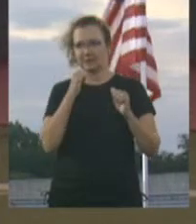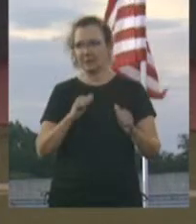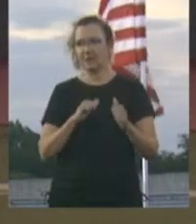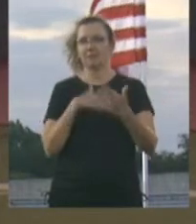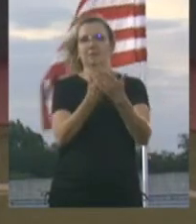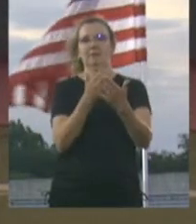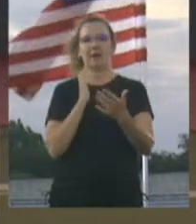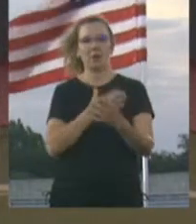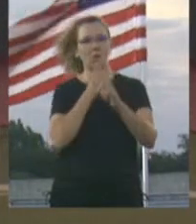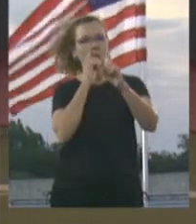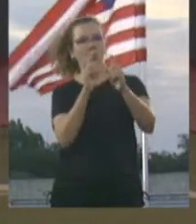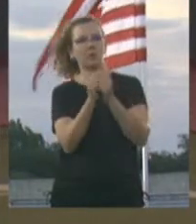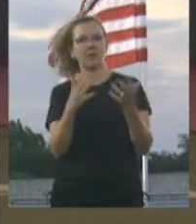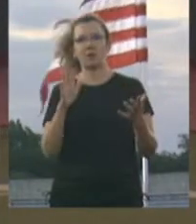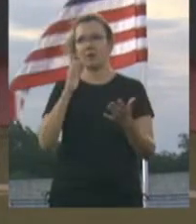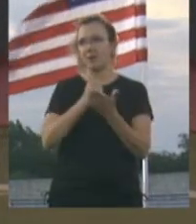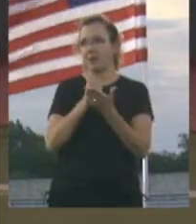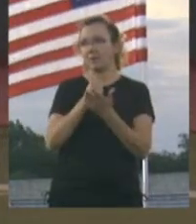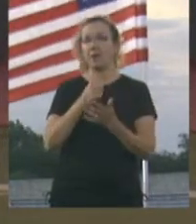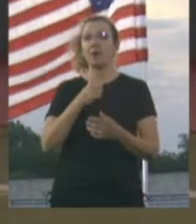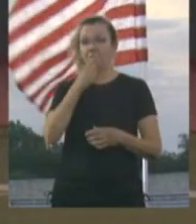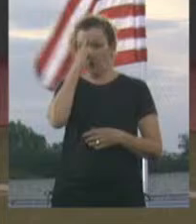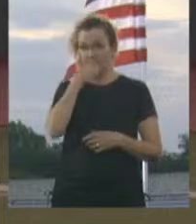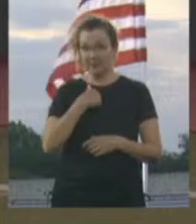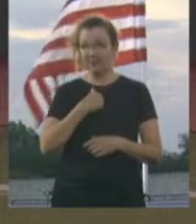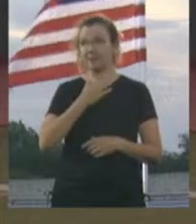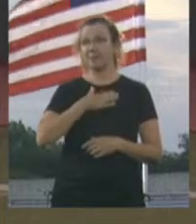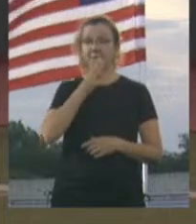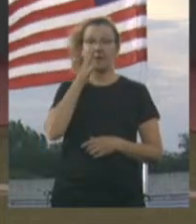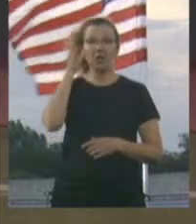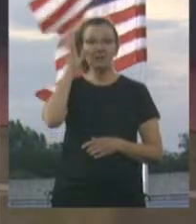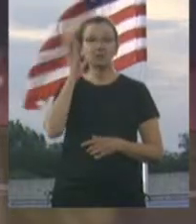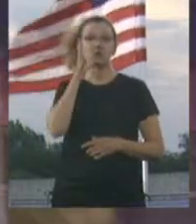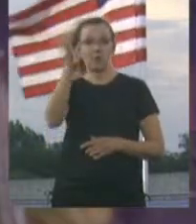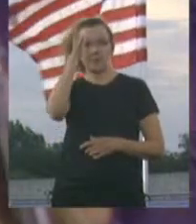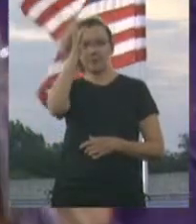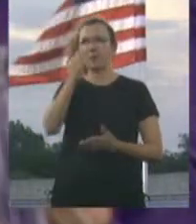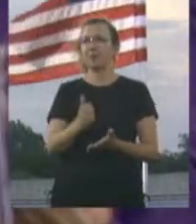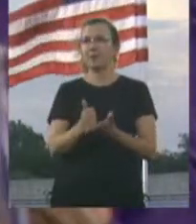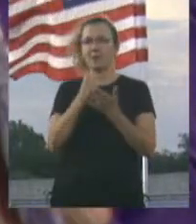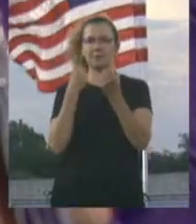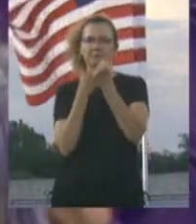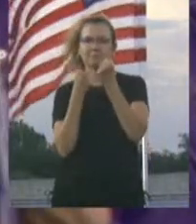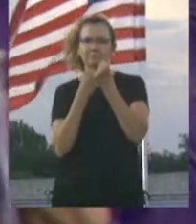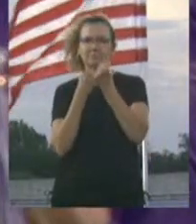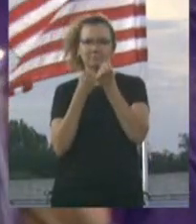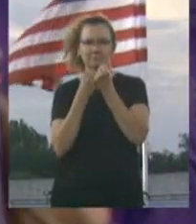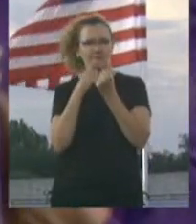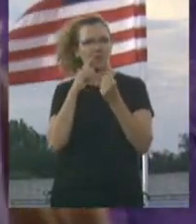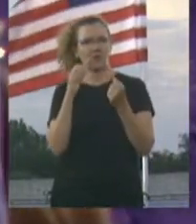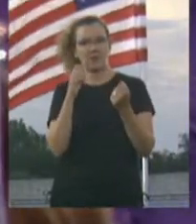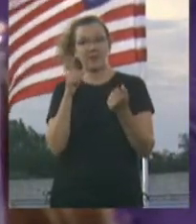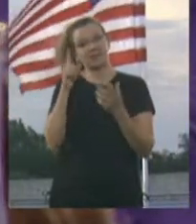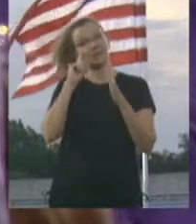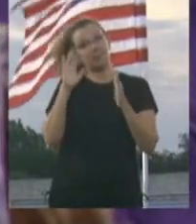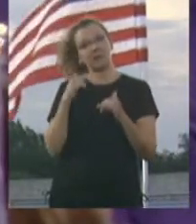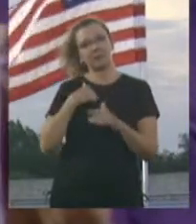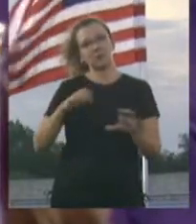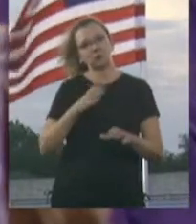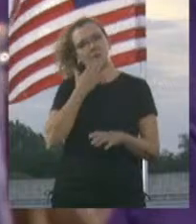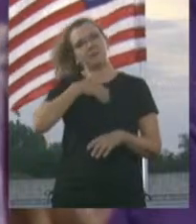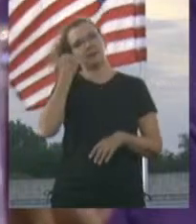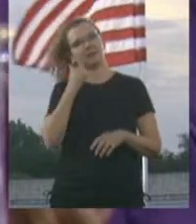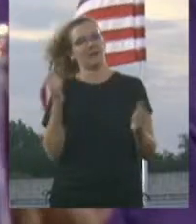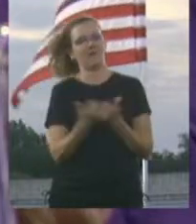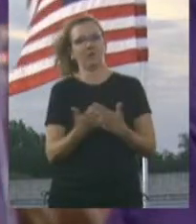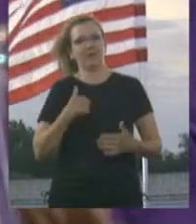of others. For me, that has been my parents and grandparents, who instilled in me to put forth my best effort in everything I do. They have been more than willing